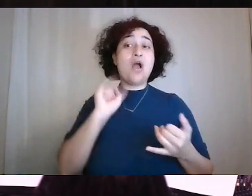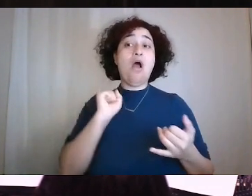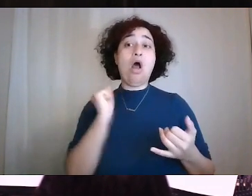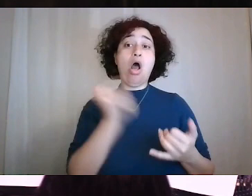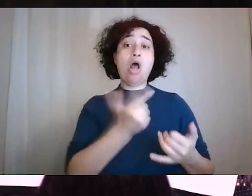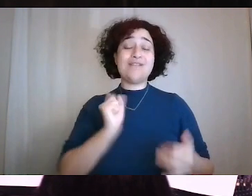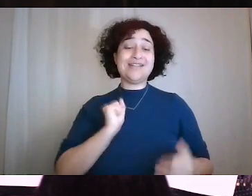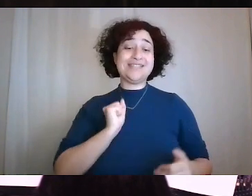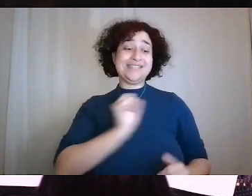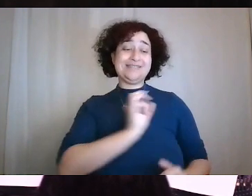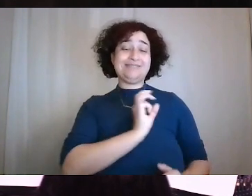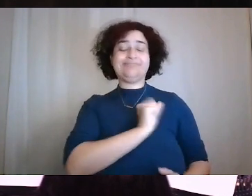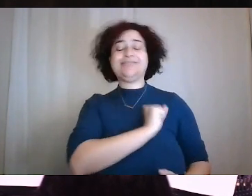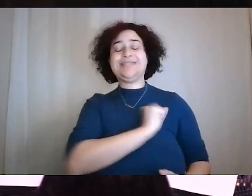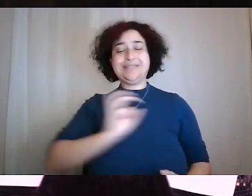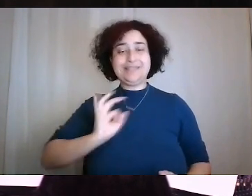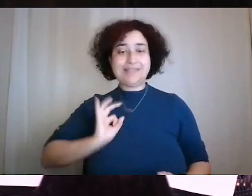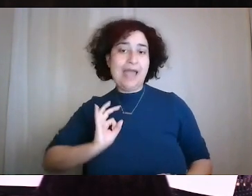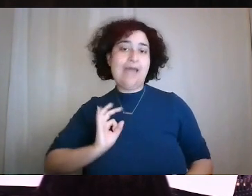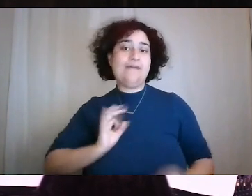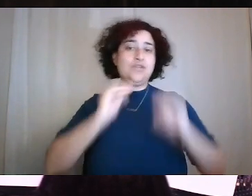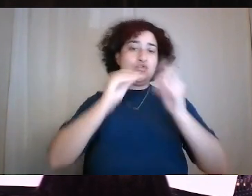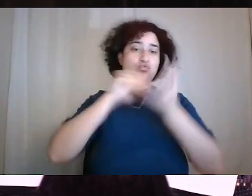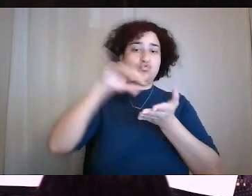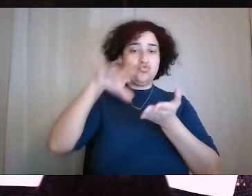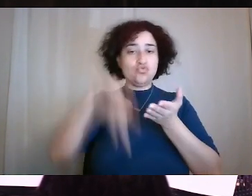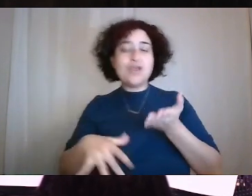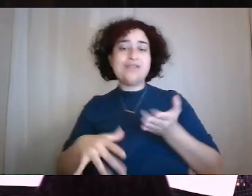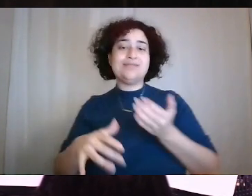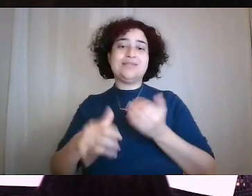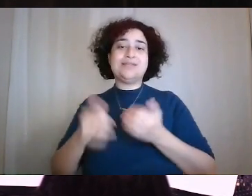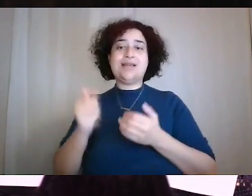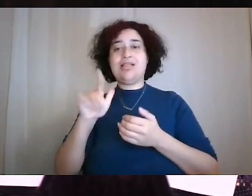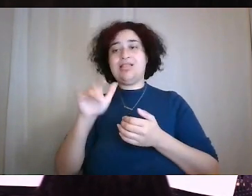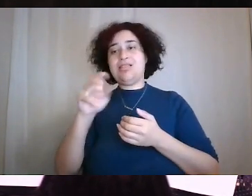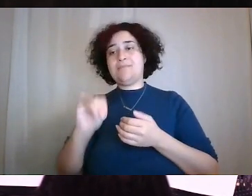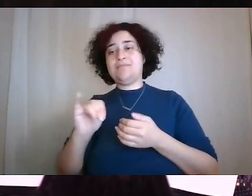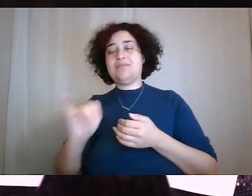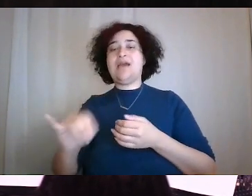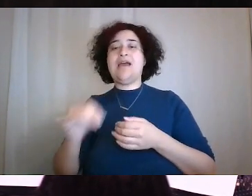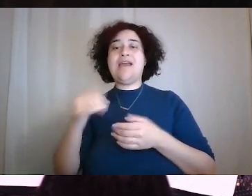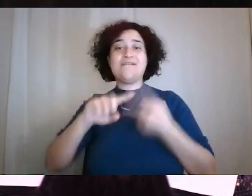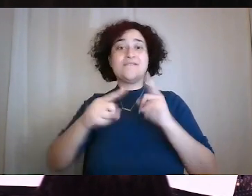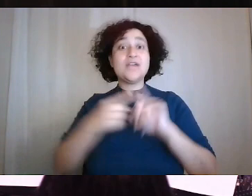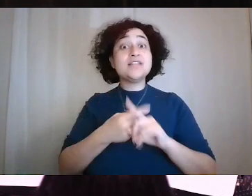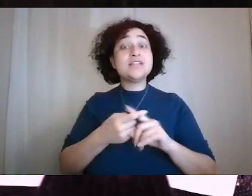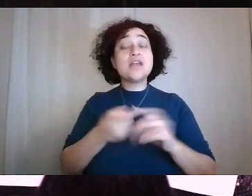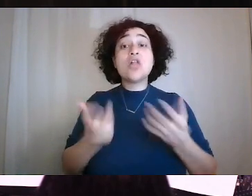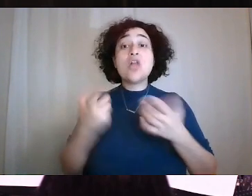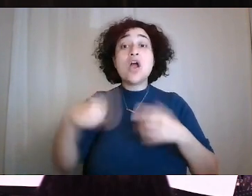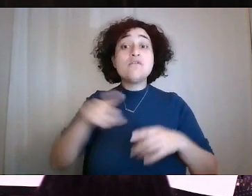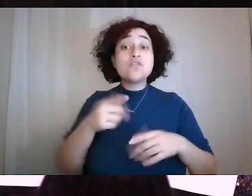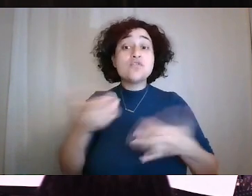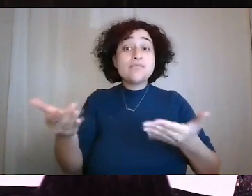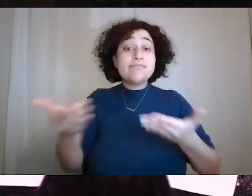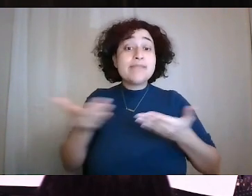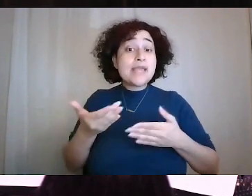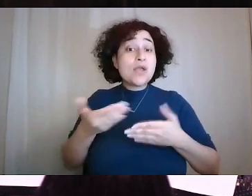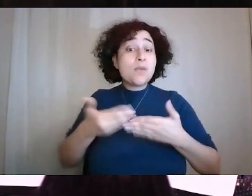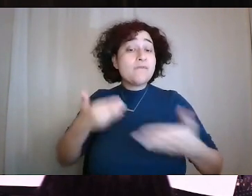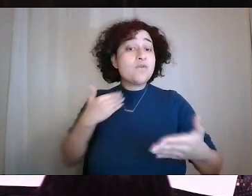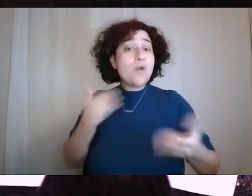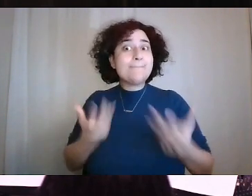alumni, and friends. And to welcome many of you back to Emerson, because I know many of you have been here before, and many of you may have been here 10 years